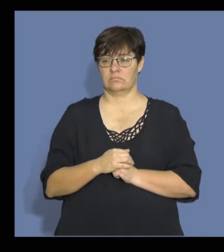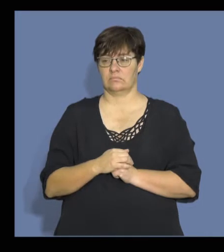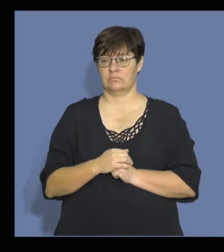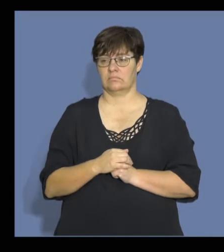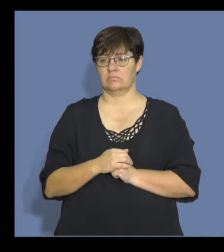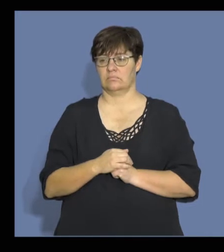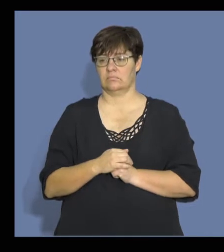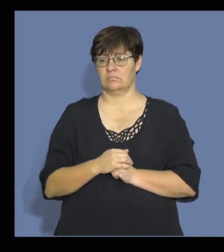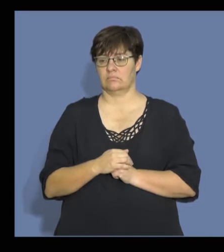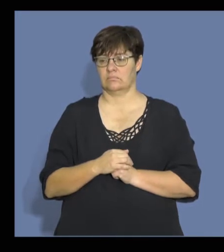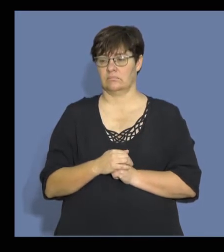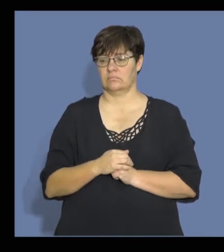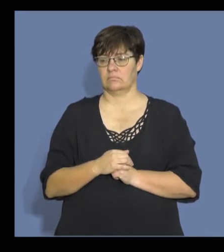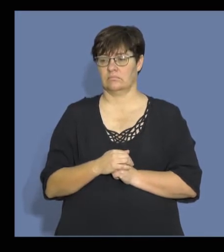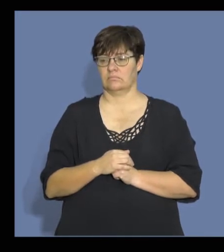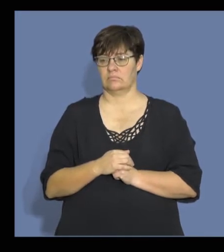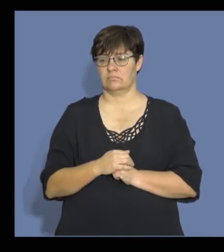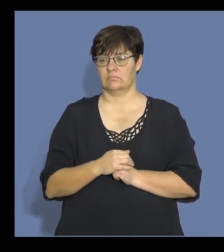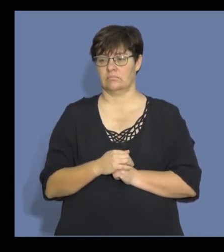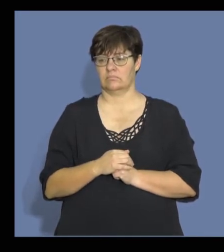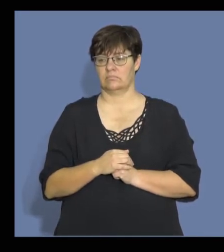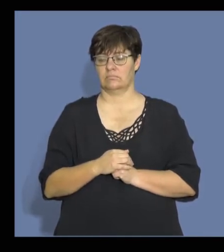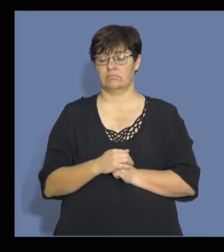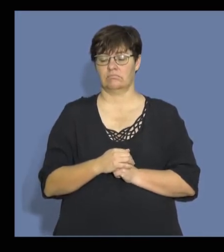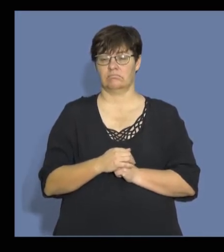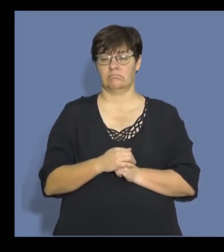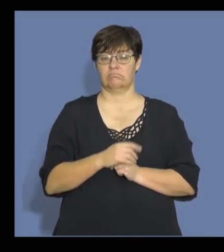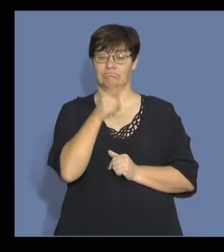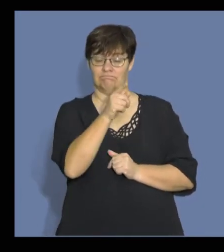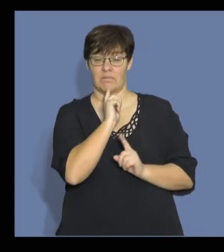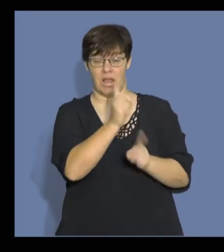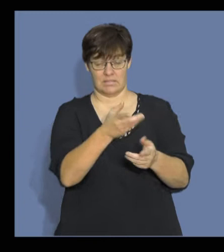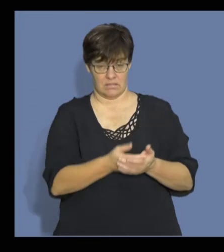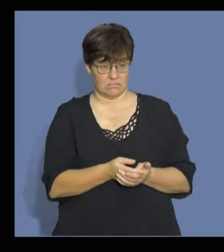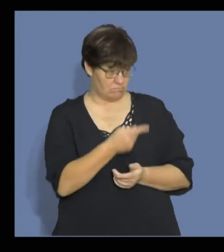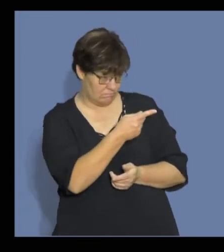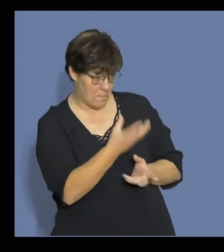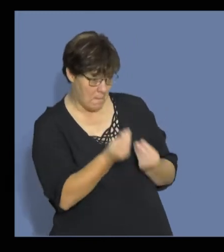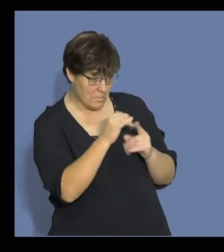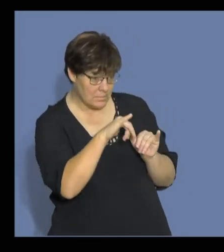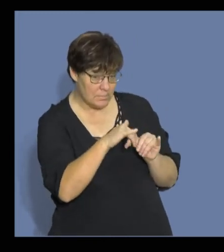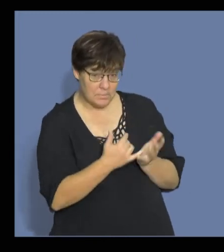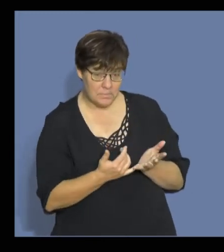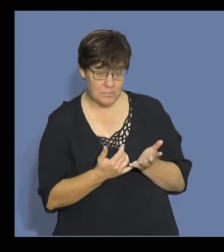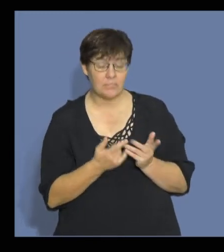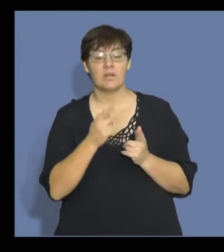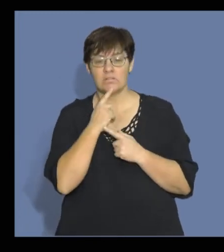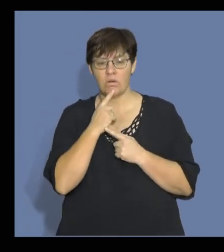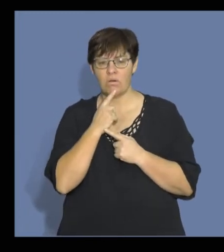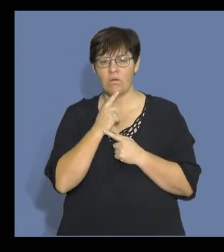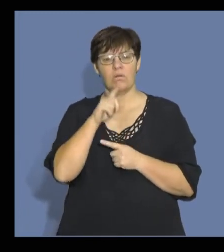answer, let me choose my pen, is the square root of 34. Now, what is the square